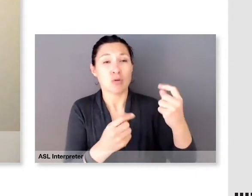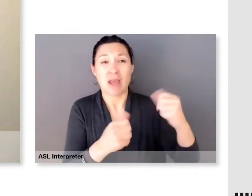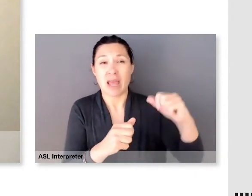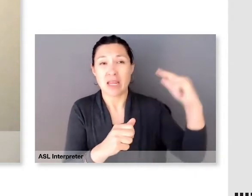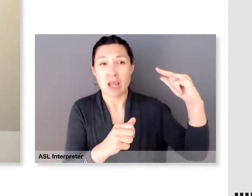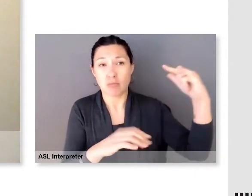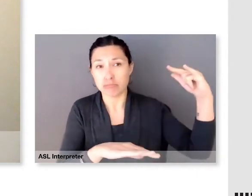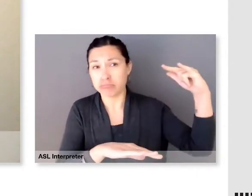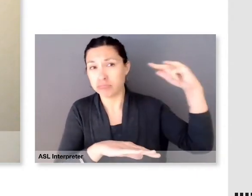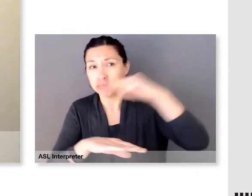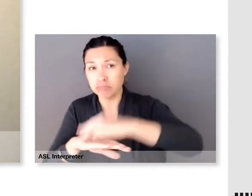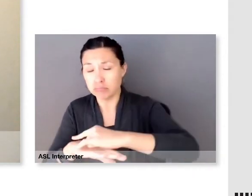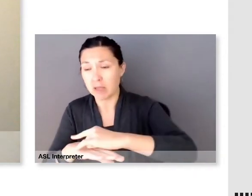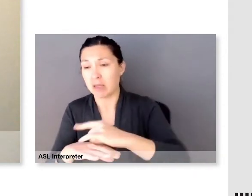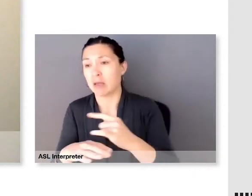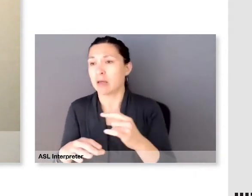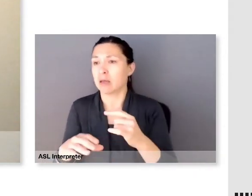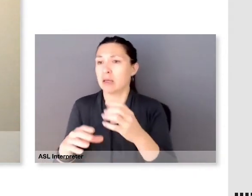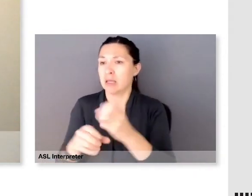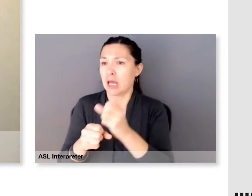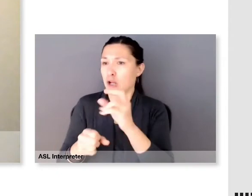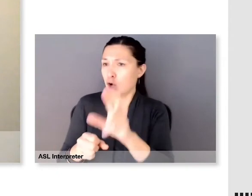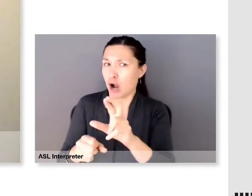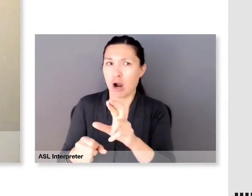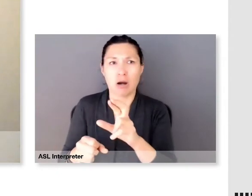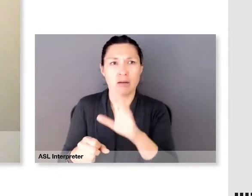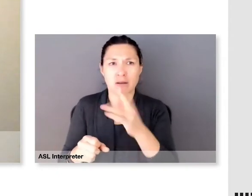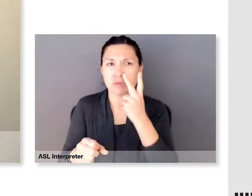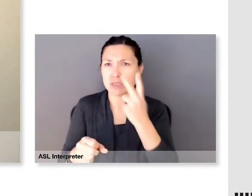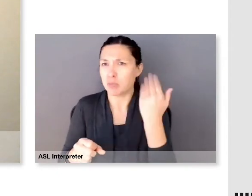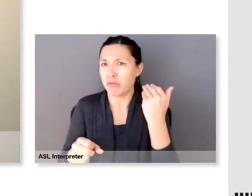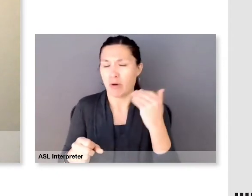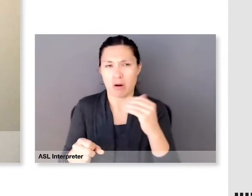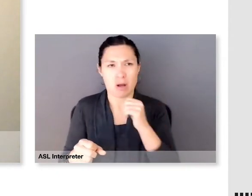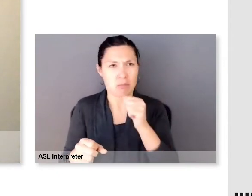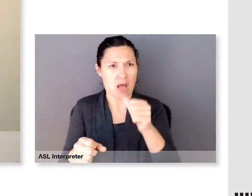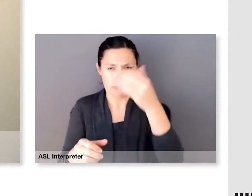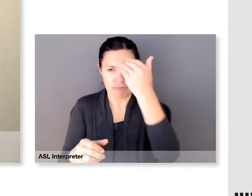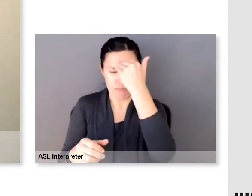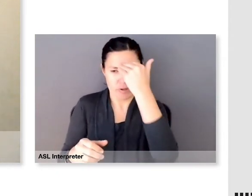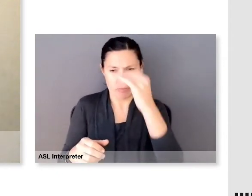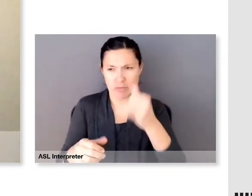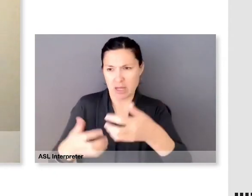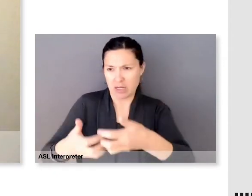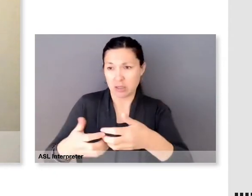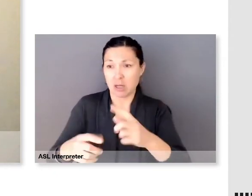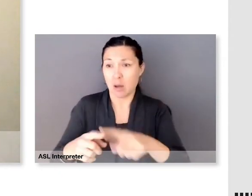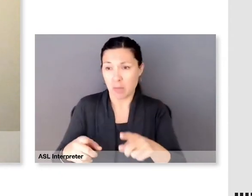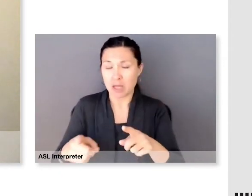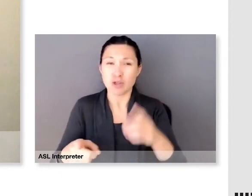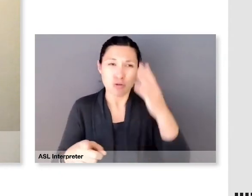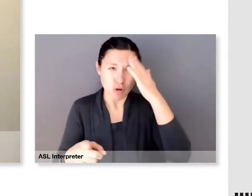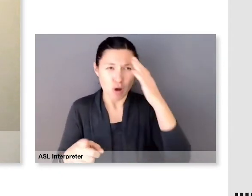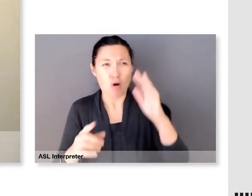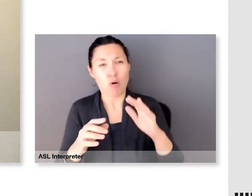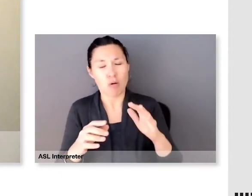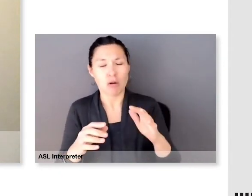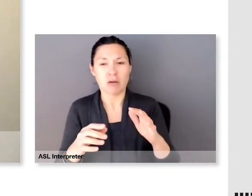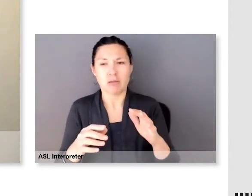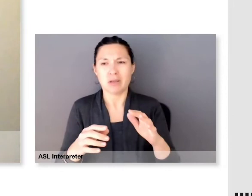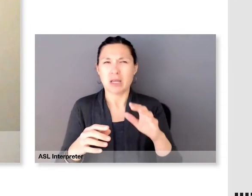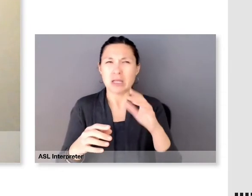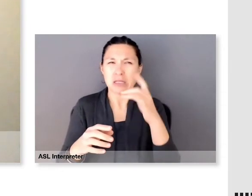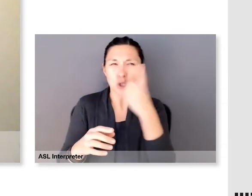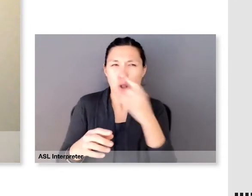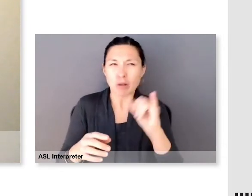life-threatening activity. It's a car you've never seen before. You have no idea how the engine works, but because it presents to you the abstraction of a steering wheel, a gas pedal, and a brake pedal, you're